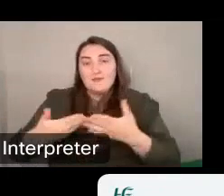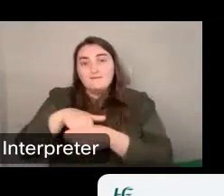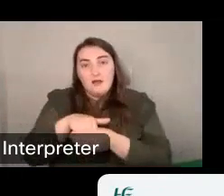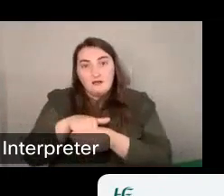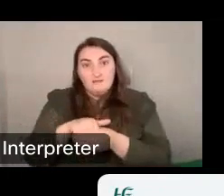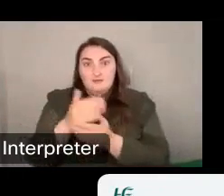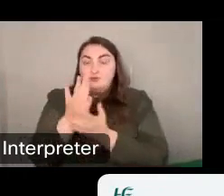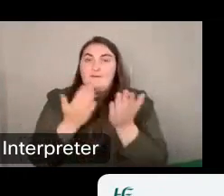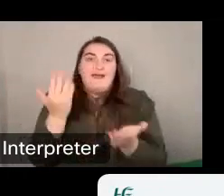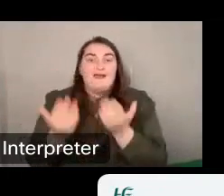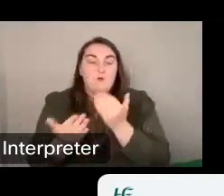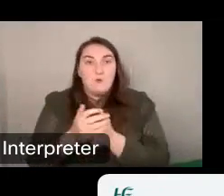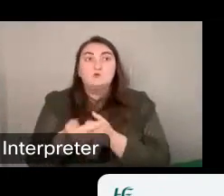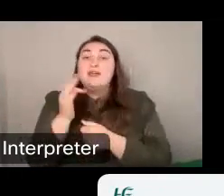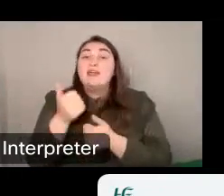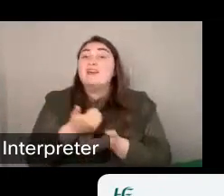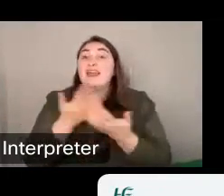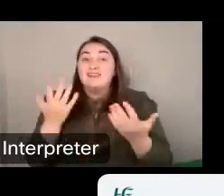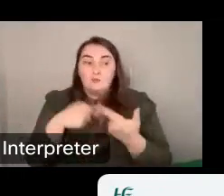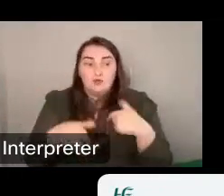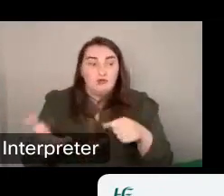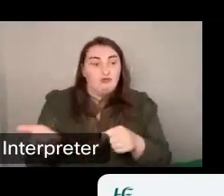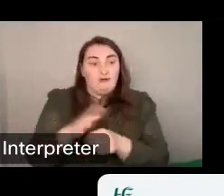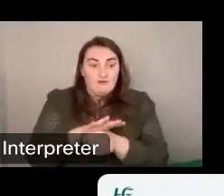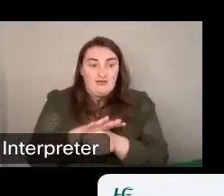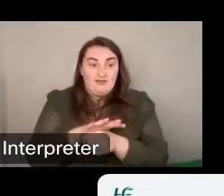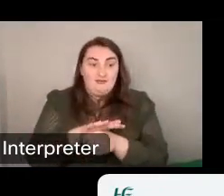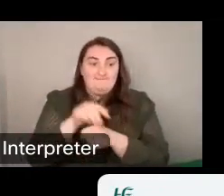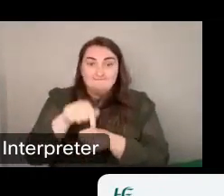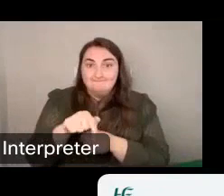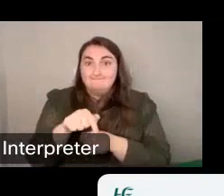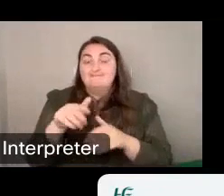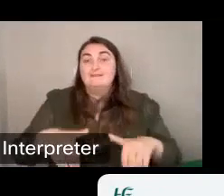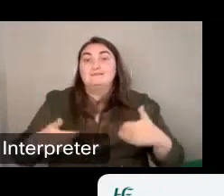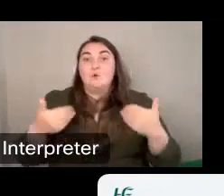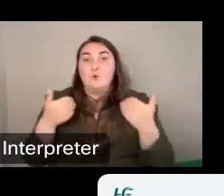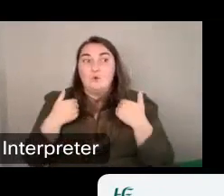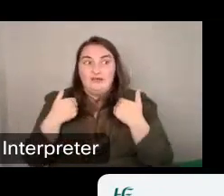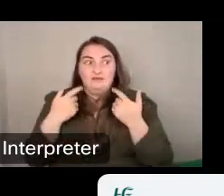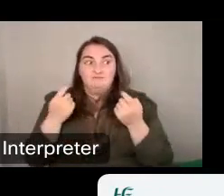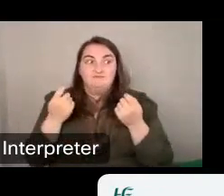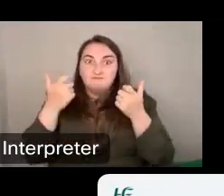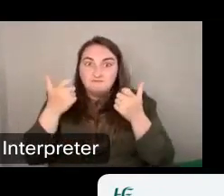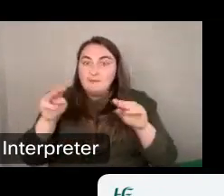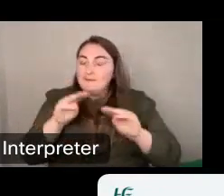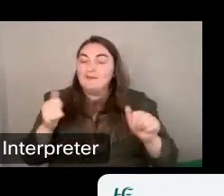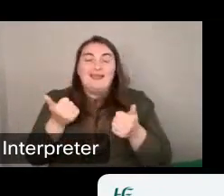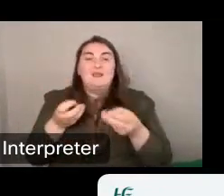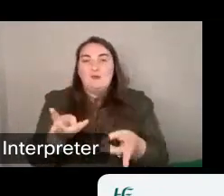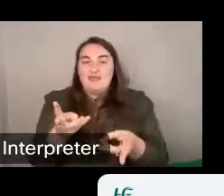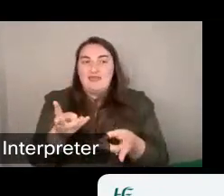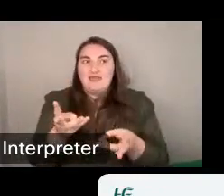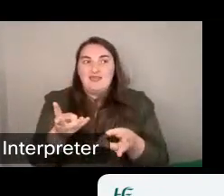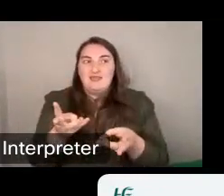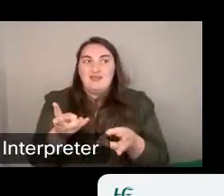or another. So if anything we're covering here this morning is, you know, triggering people in any way, and again, I would